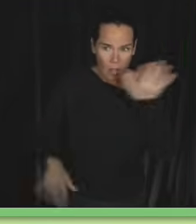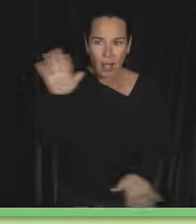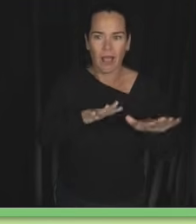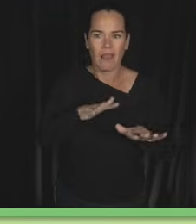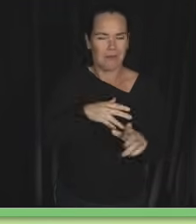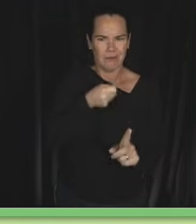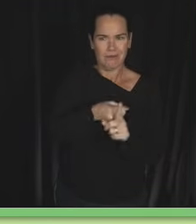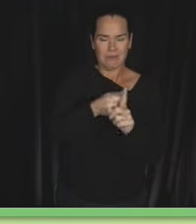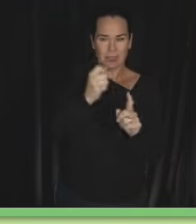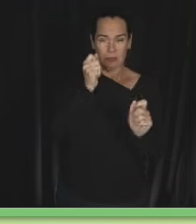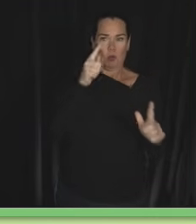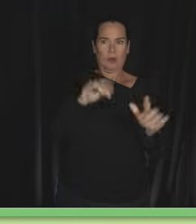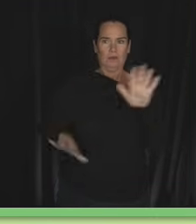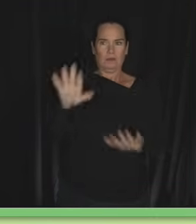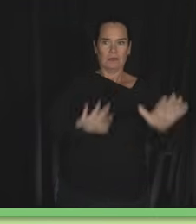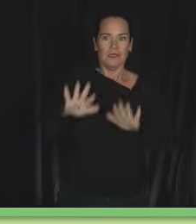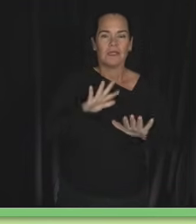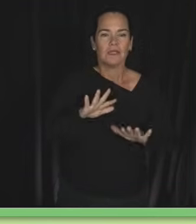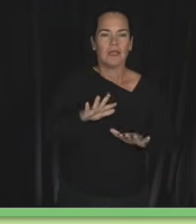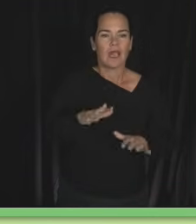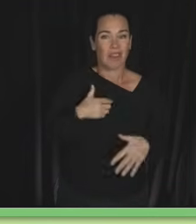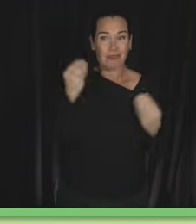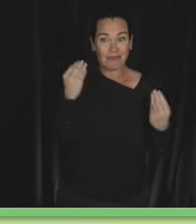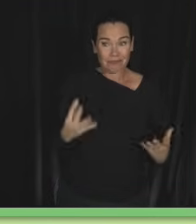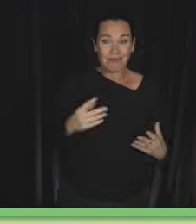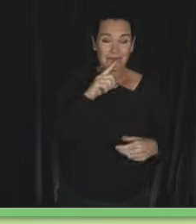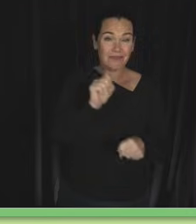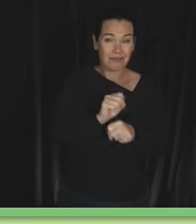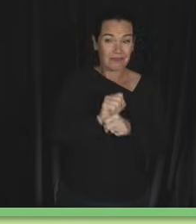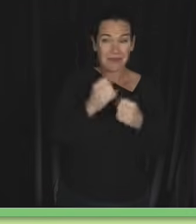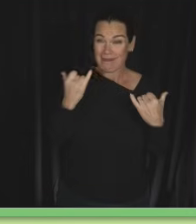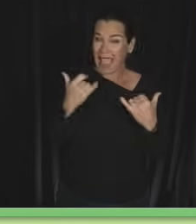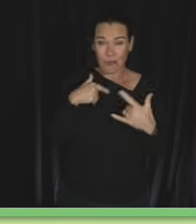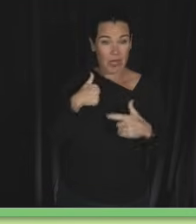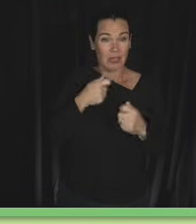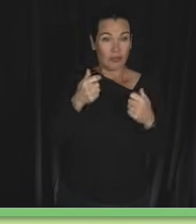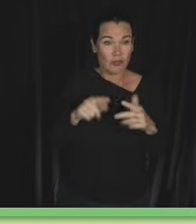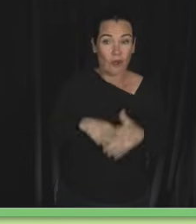flat-footed, and I shared that we were in the midst of a real transformation in this space.